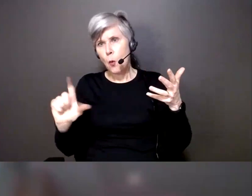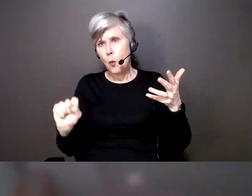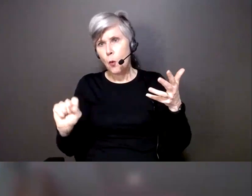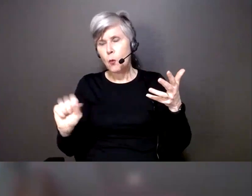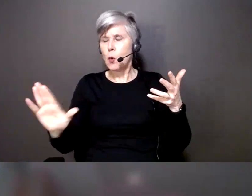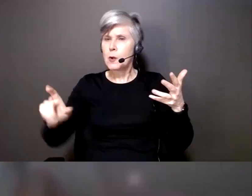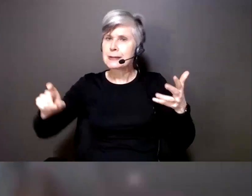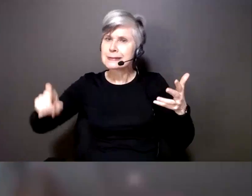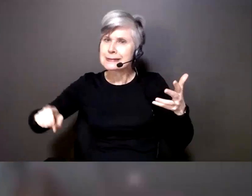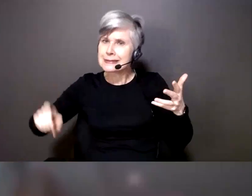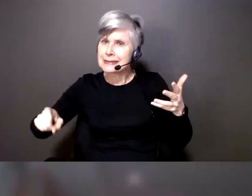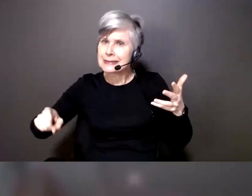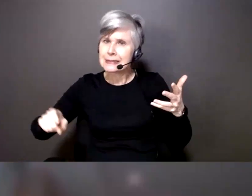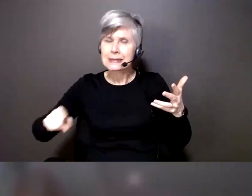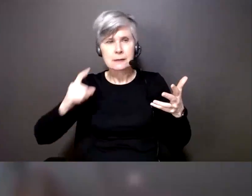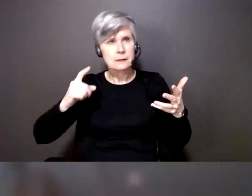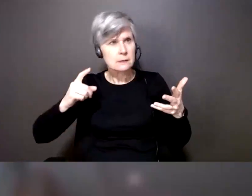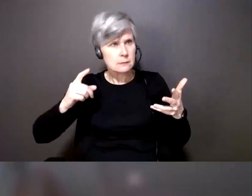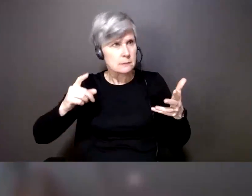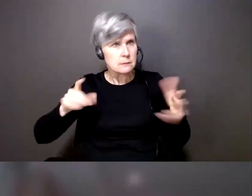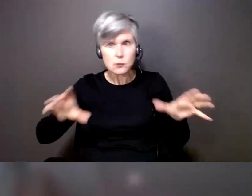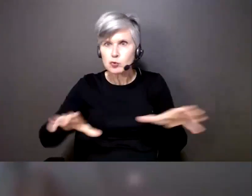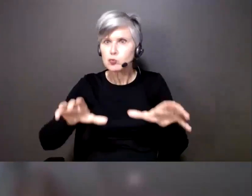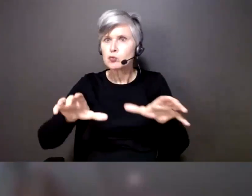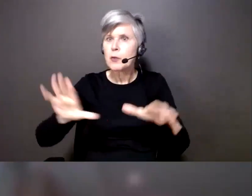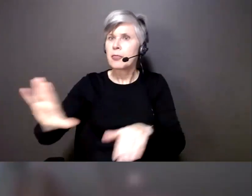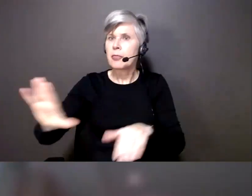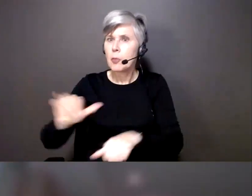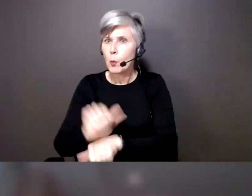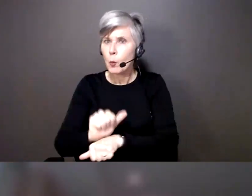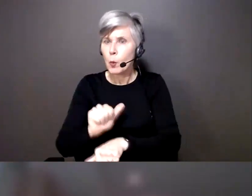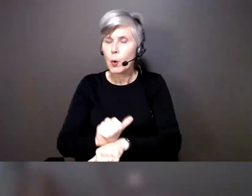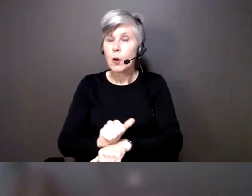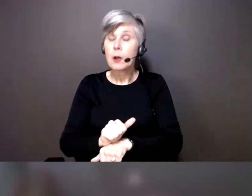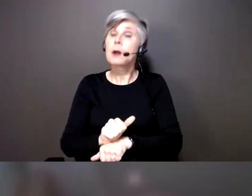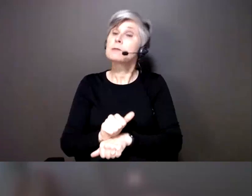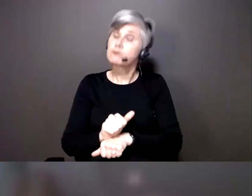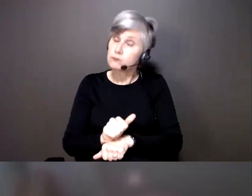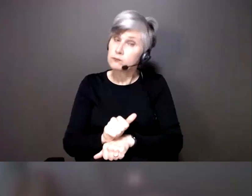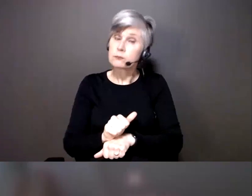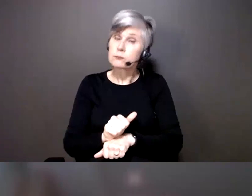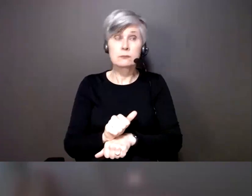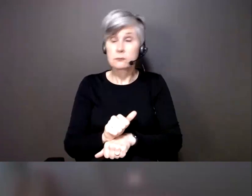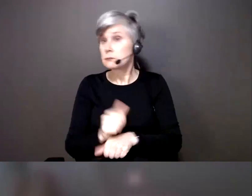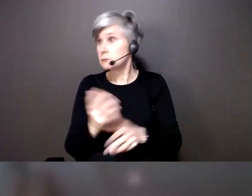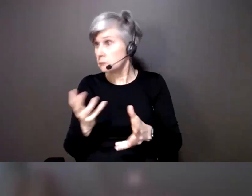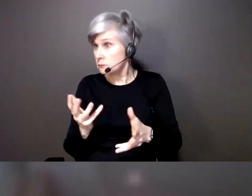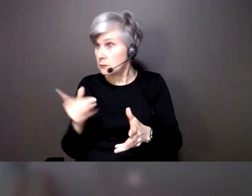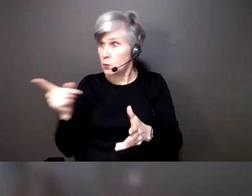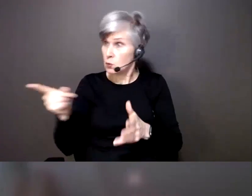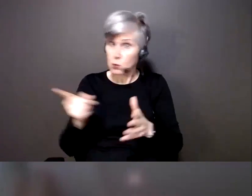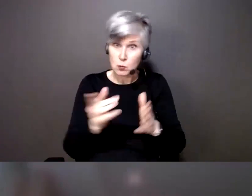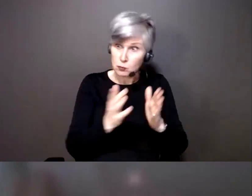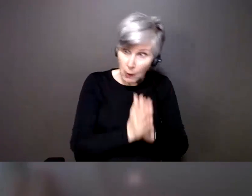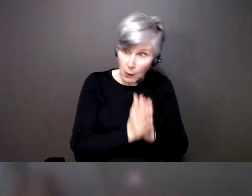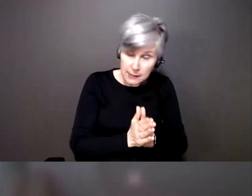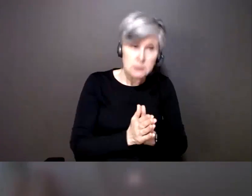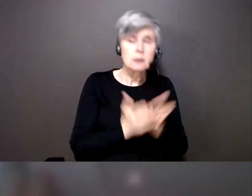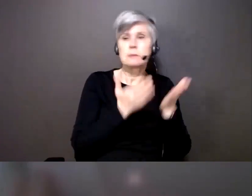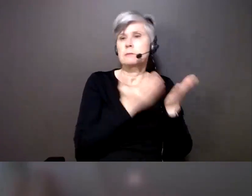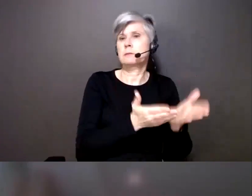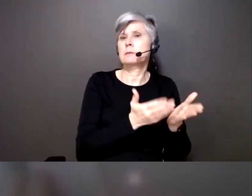that managers and organizations have a responsibility to look at every request,